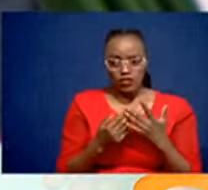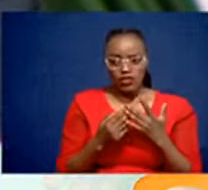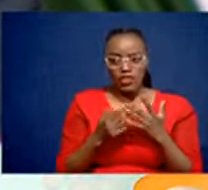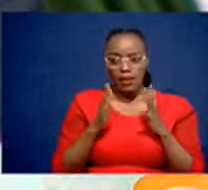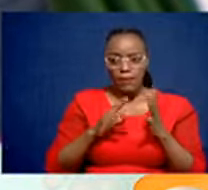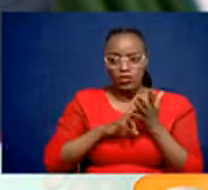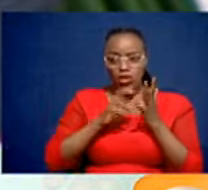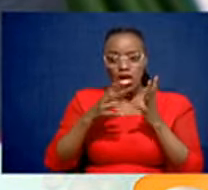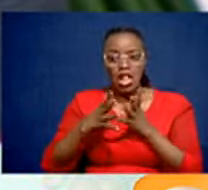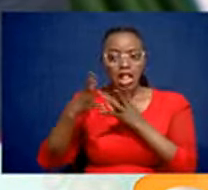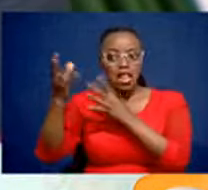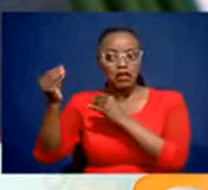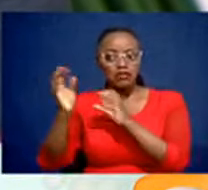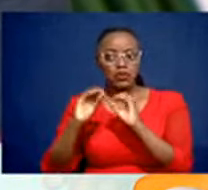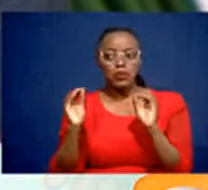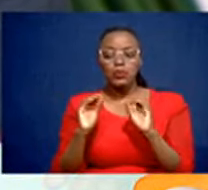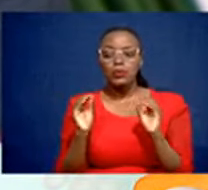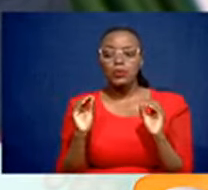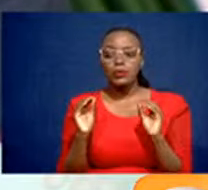will not leave site,